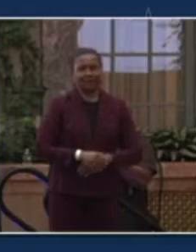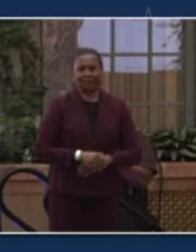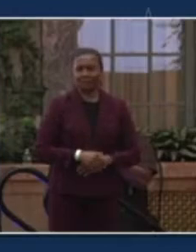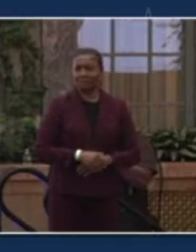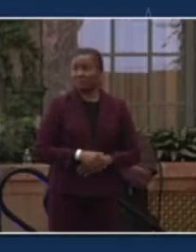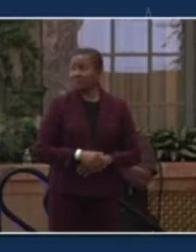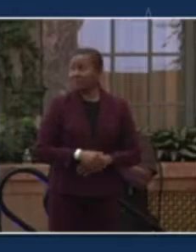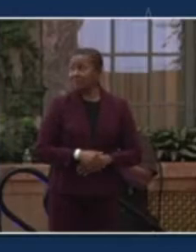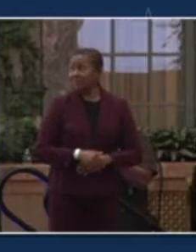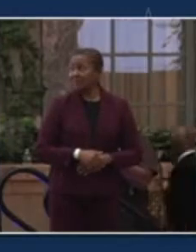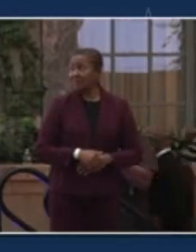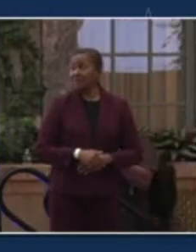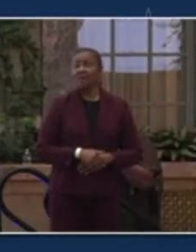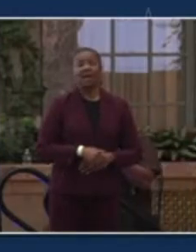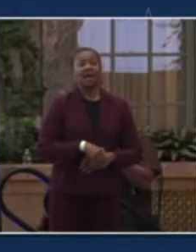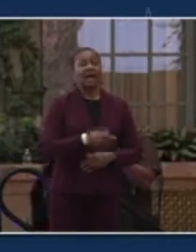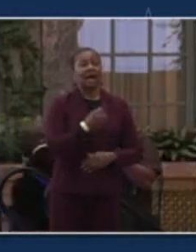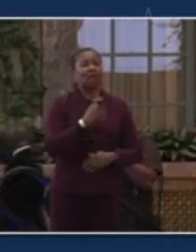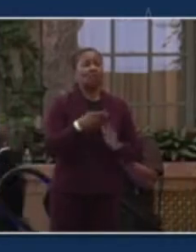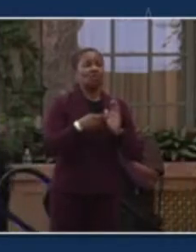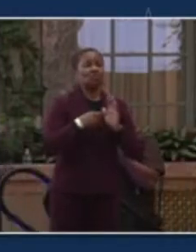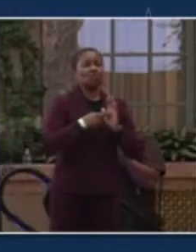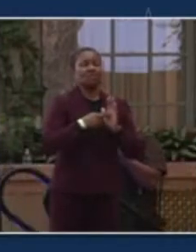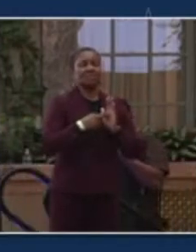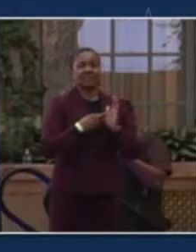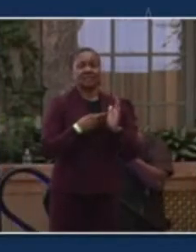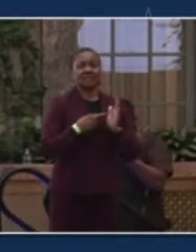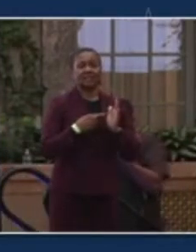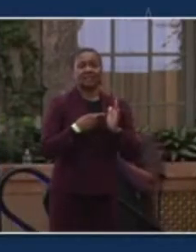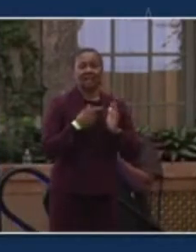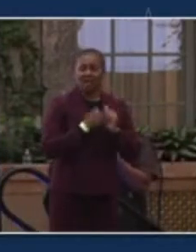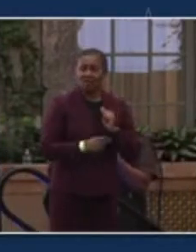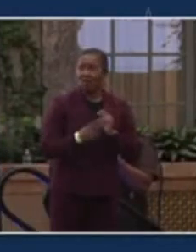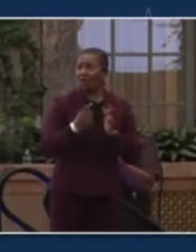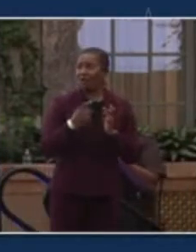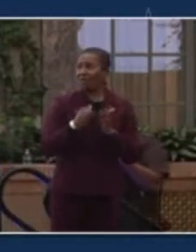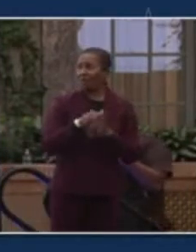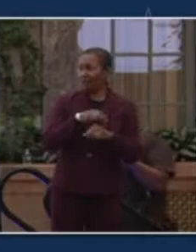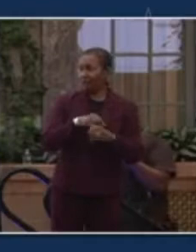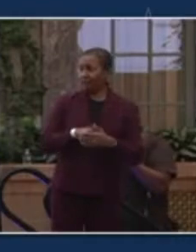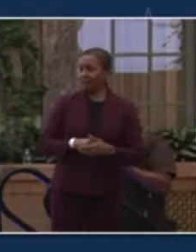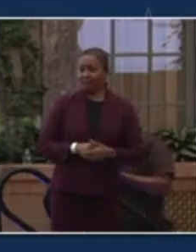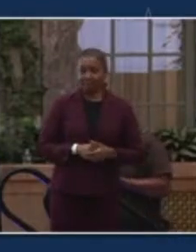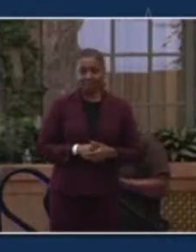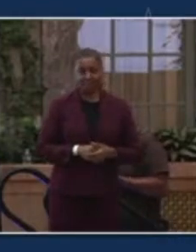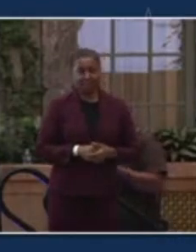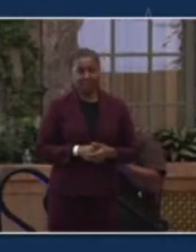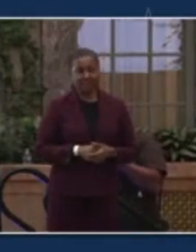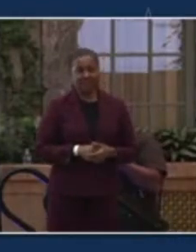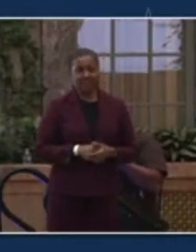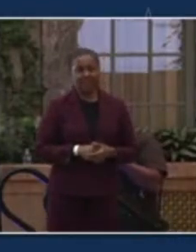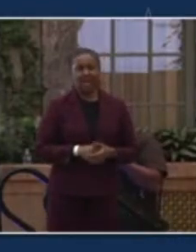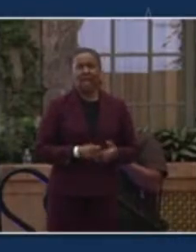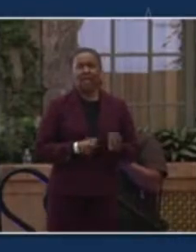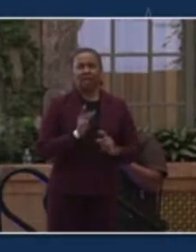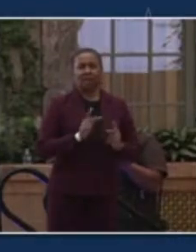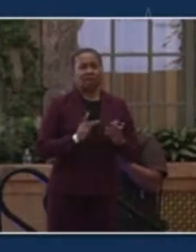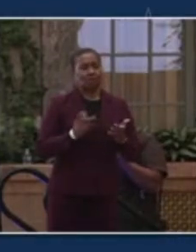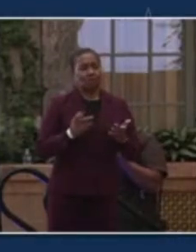What Harold represented was everything at the table, and that's kind of what we're at right now. A lot of familiar